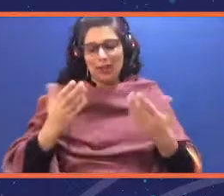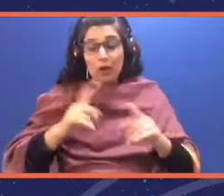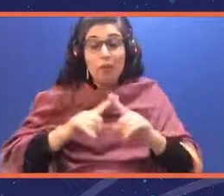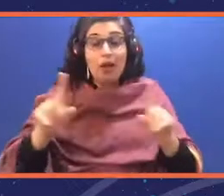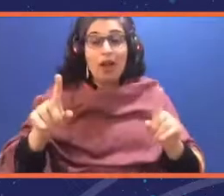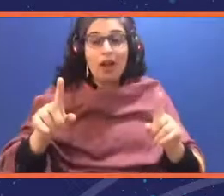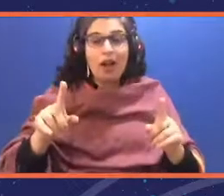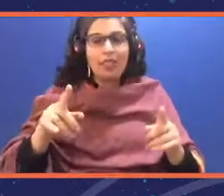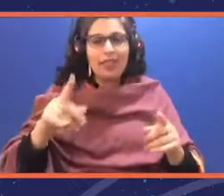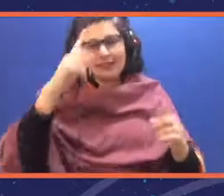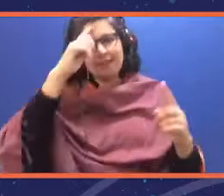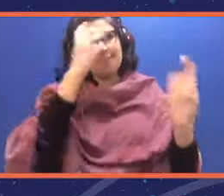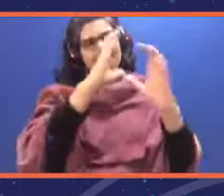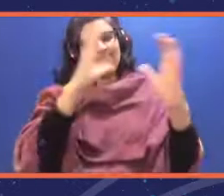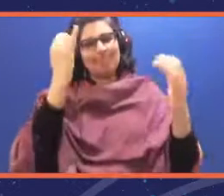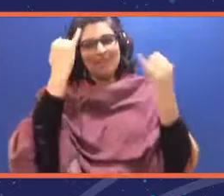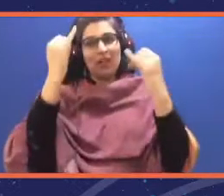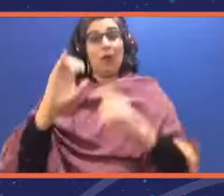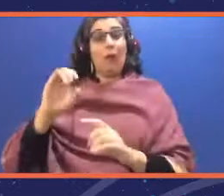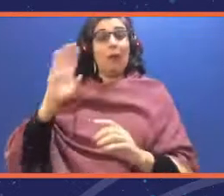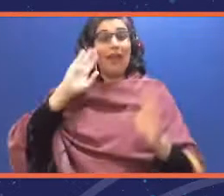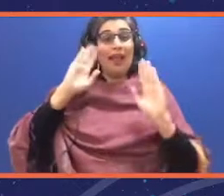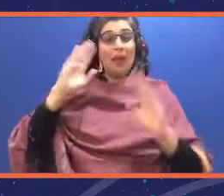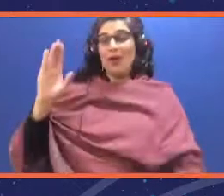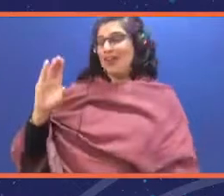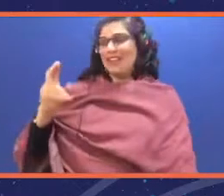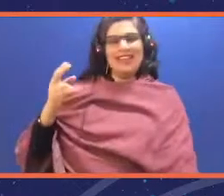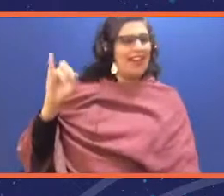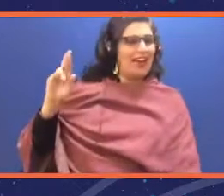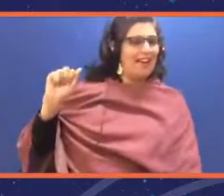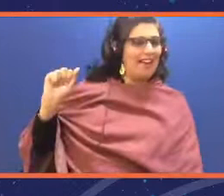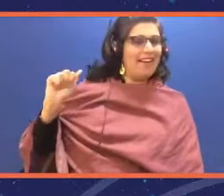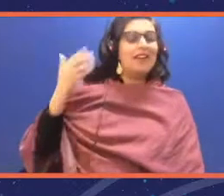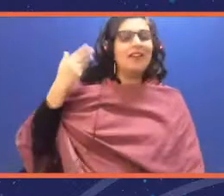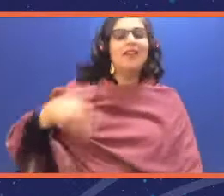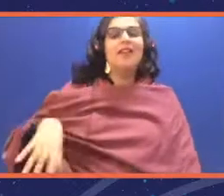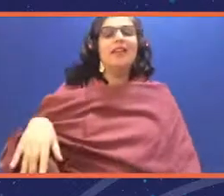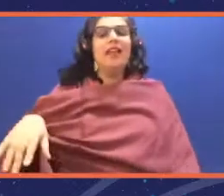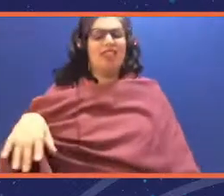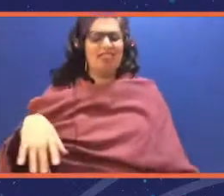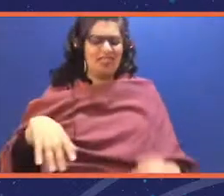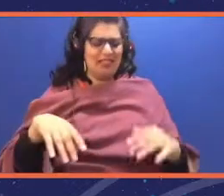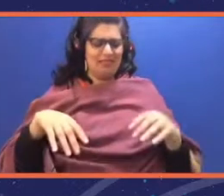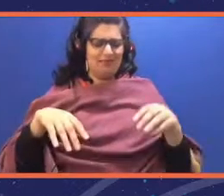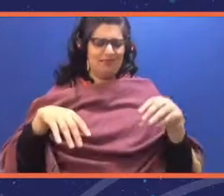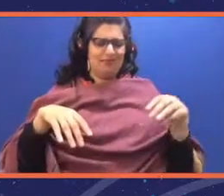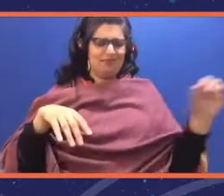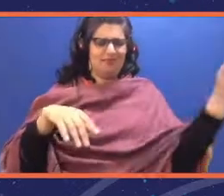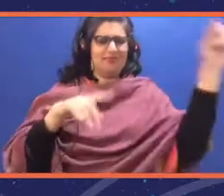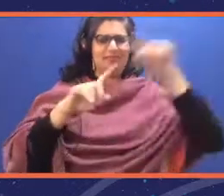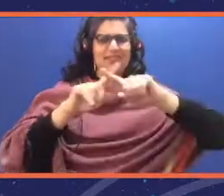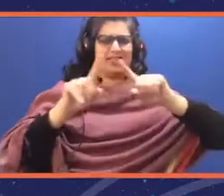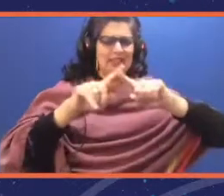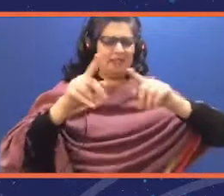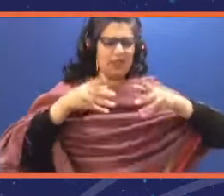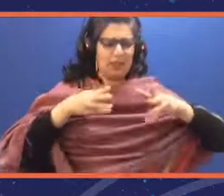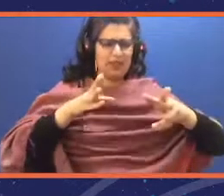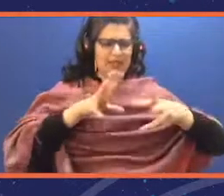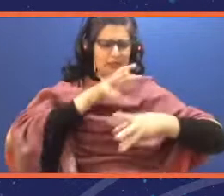of, it's Kiara, by the way, hi, of the hierarchy between different ways of being involved in movement work,